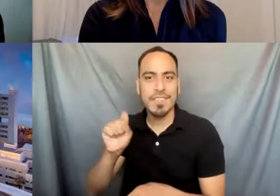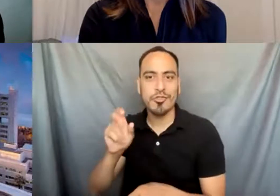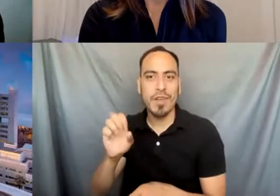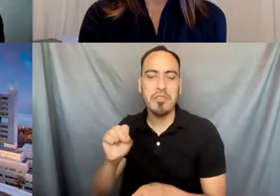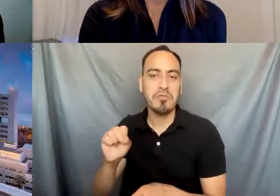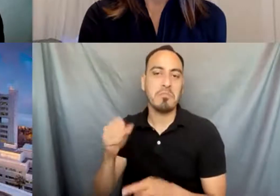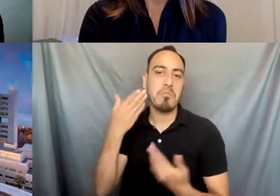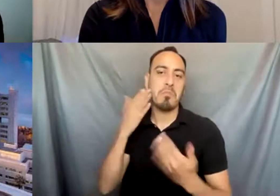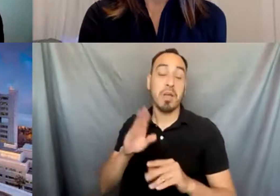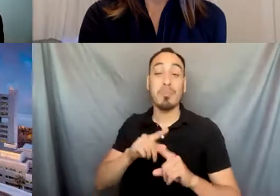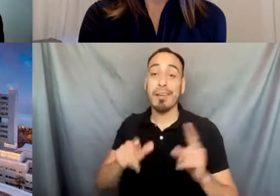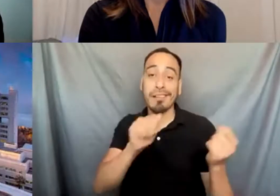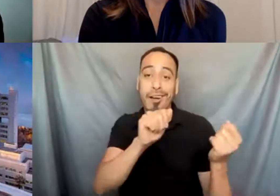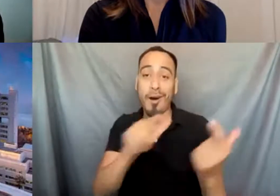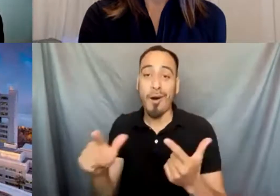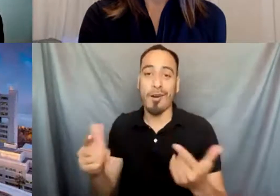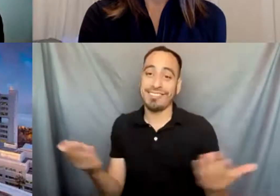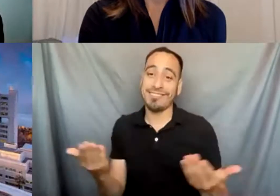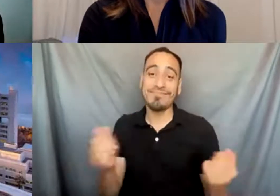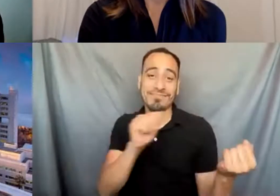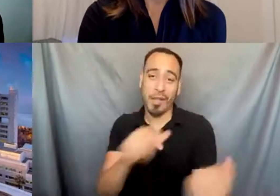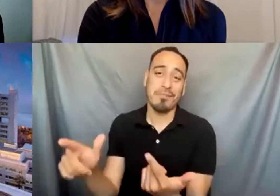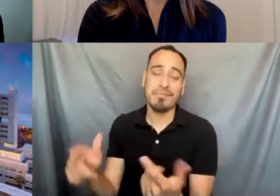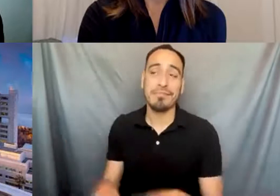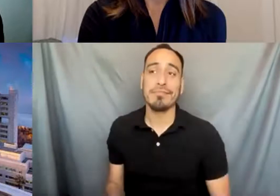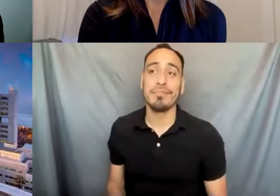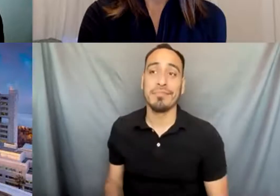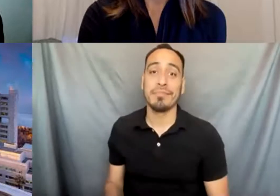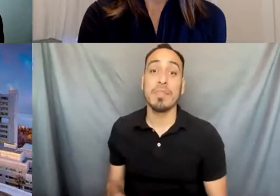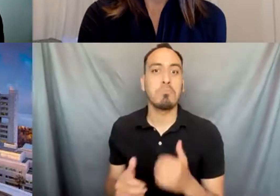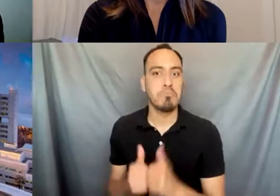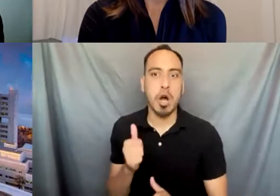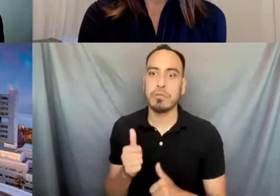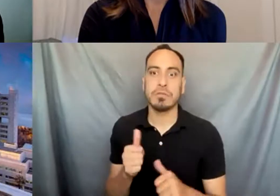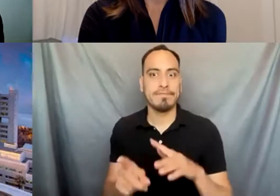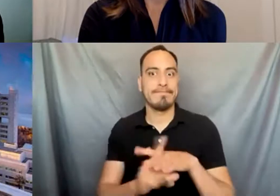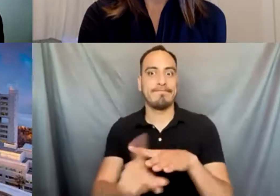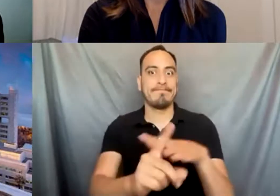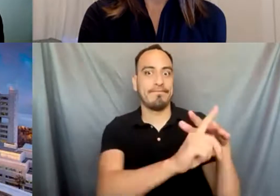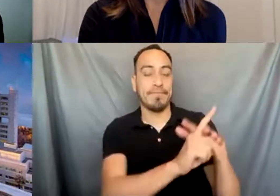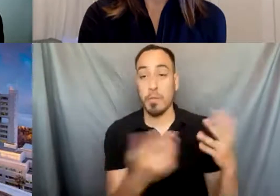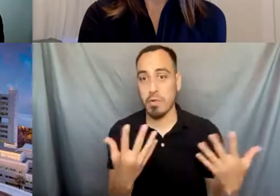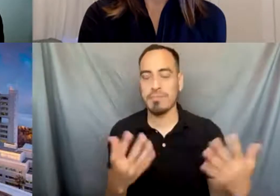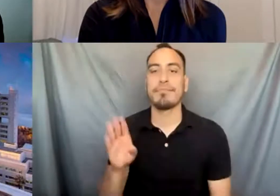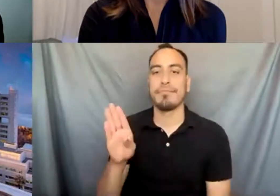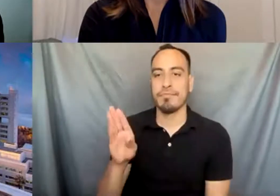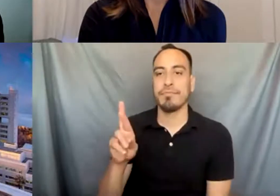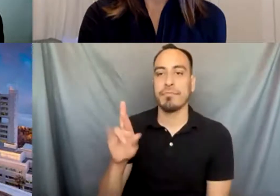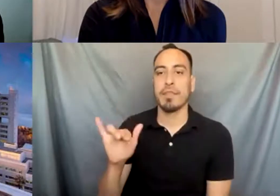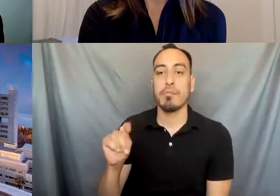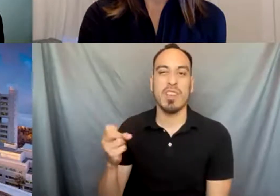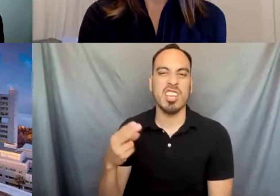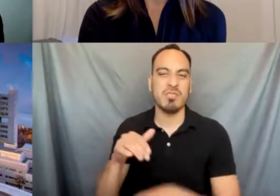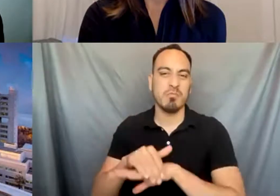variants exist here. The one that's the biggest one is the British one. That is going to be the predominant variant